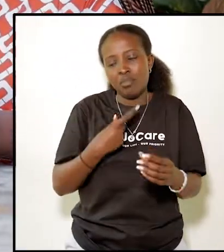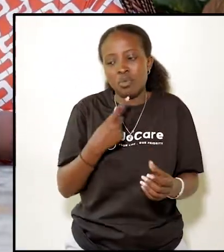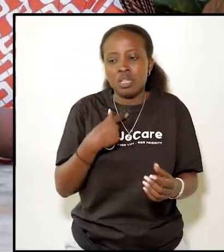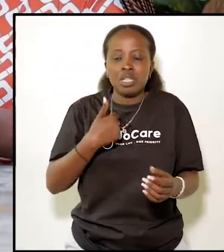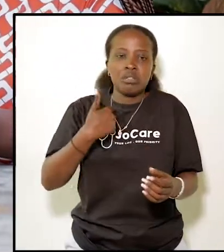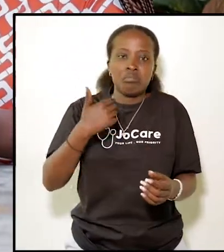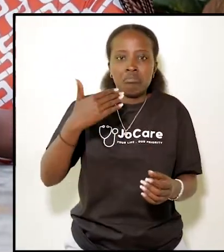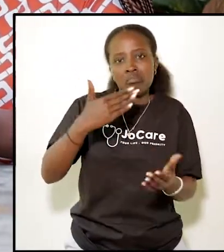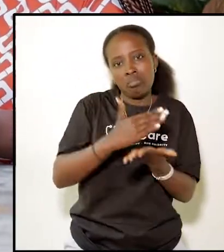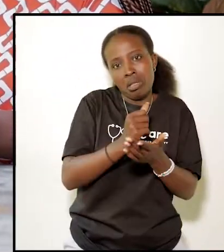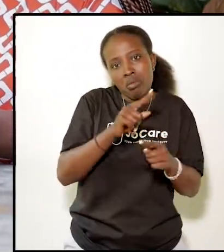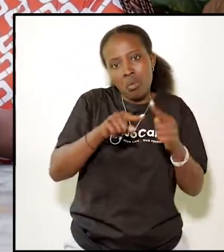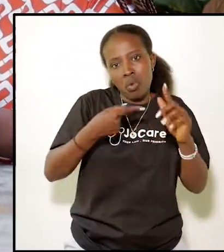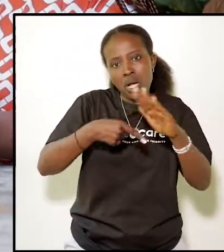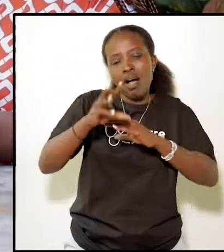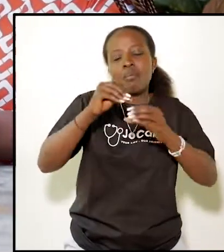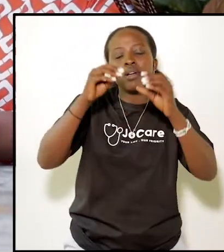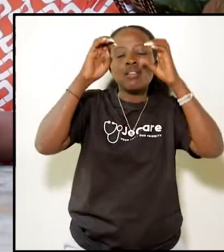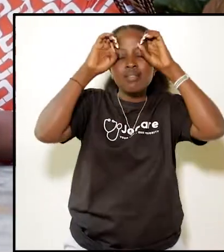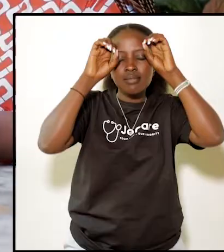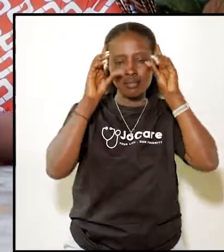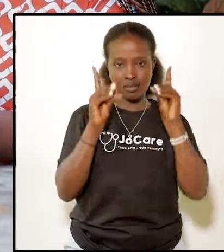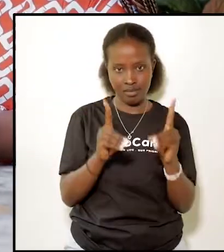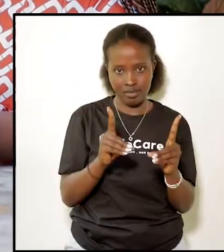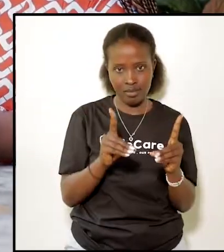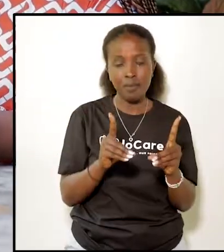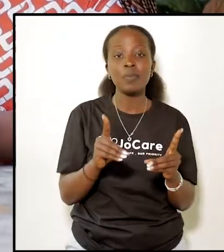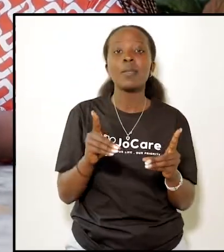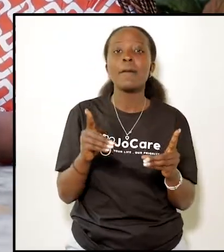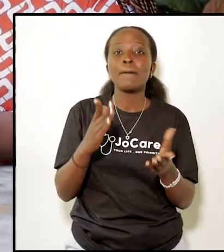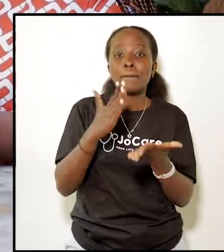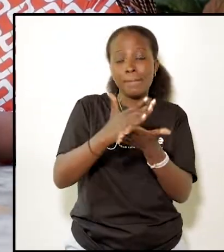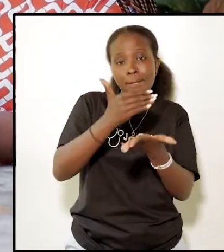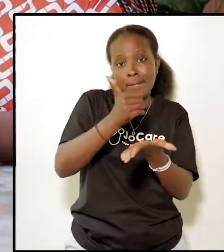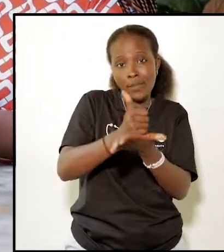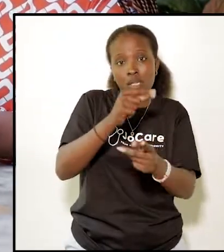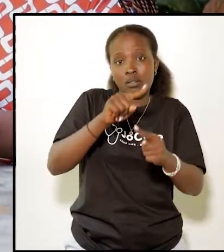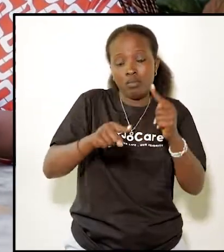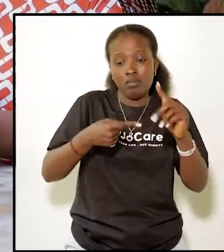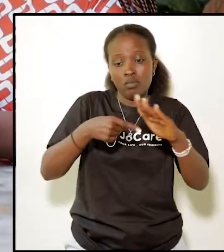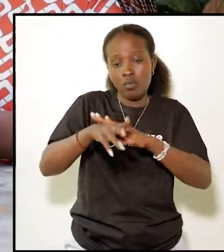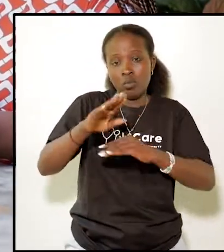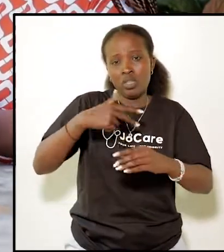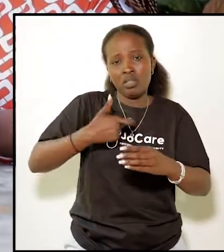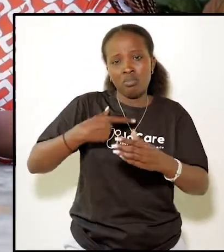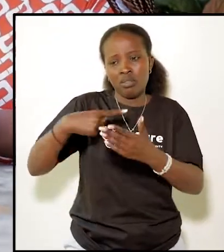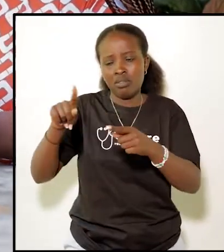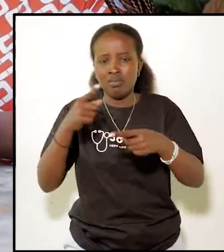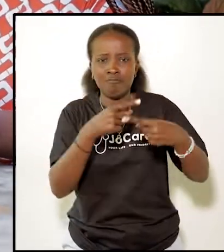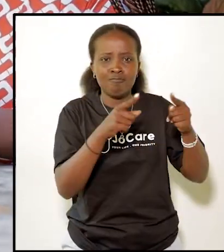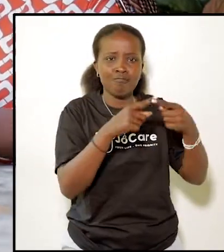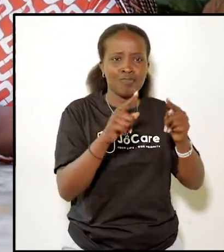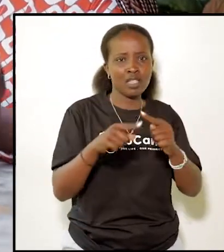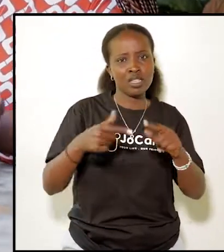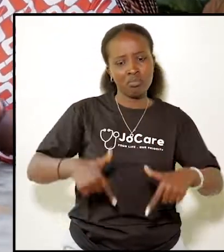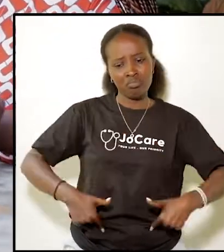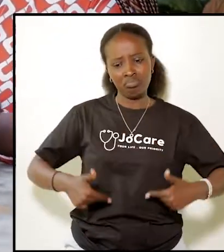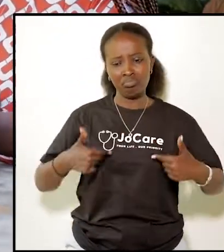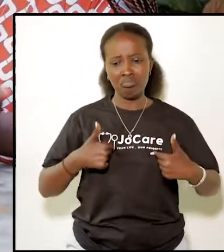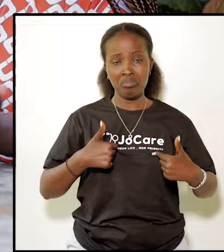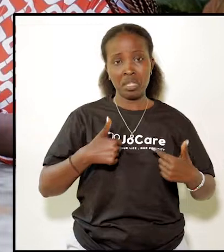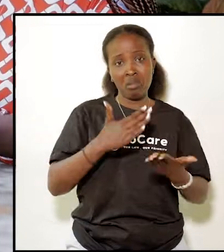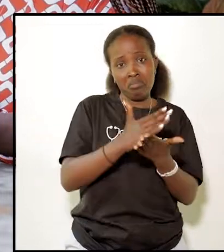but also it may also be the medication. Yeah, because for a lady who works out a lot and